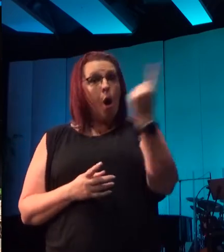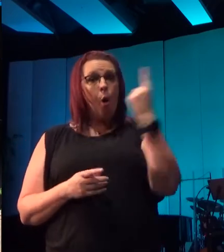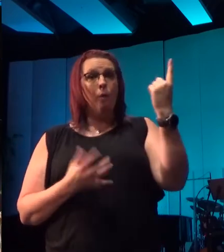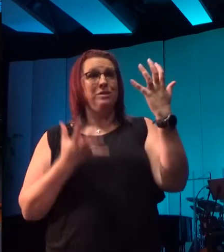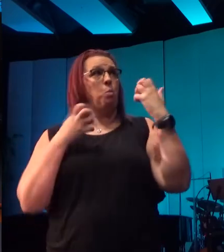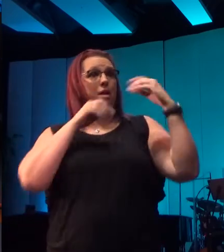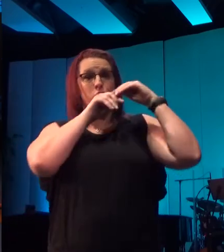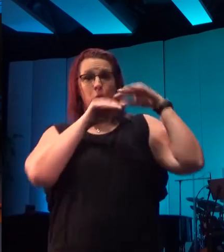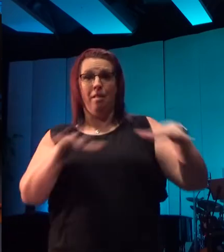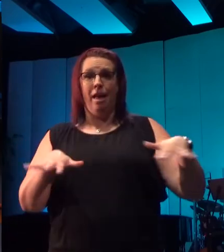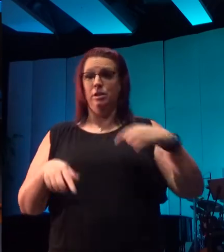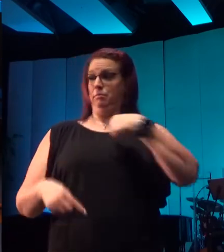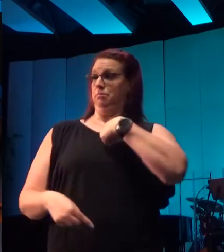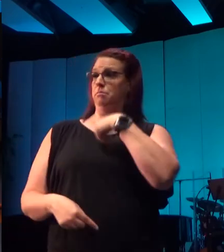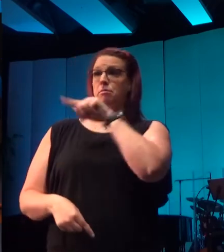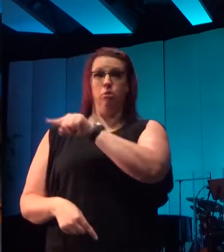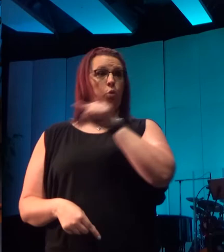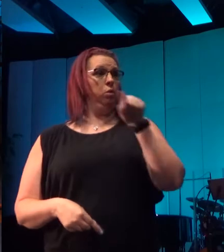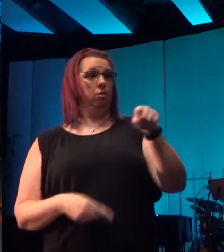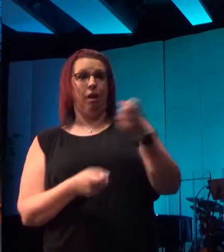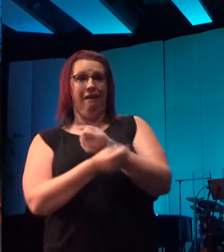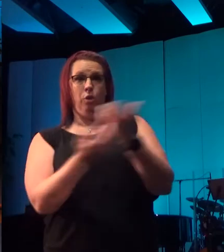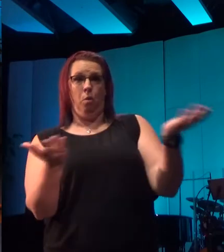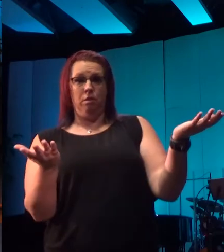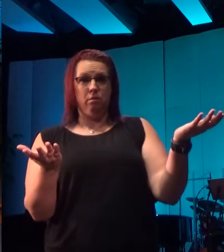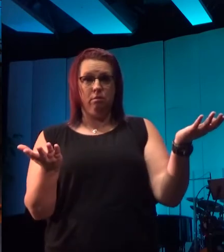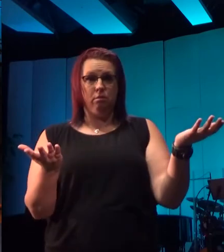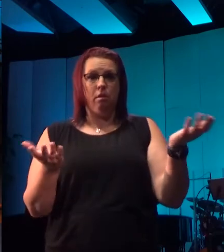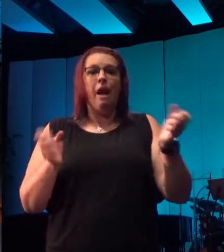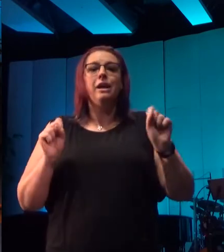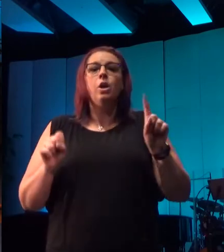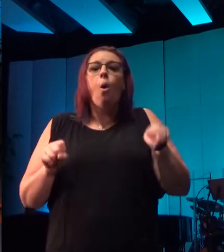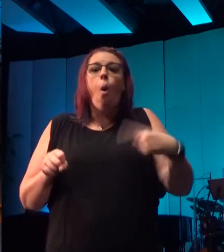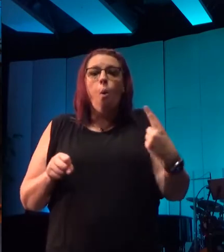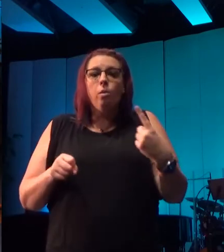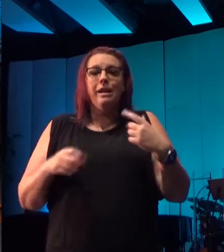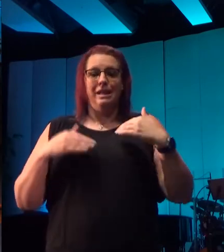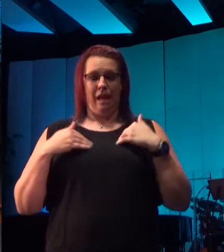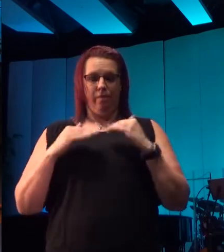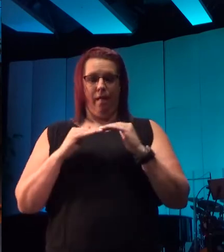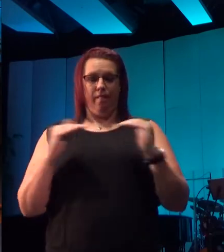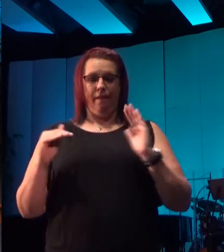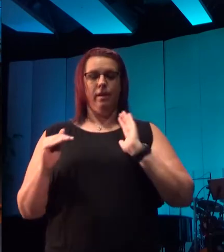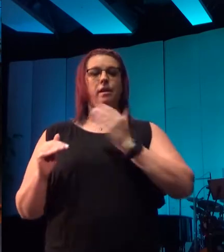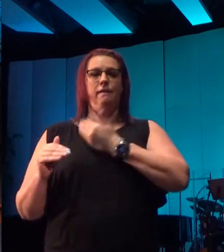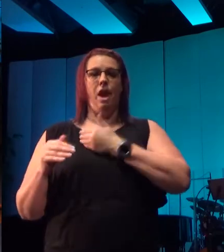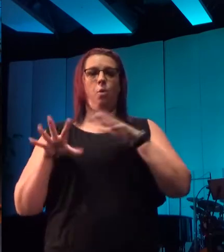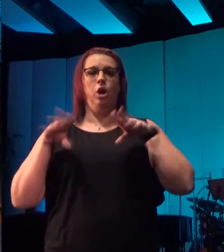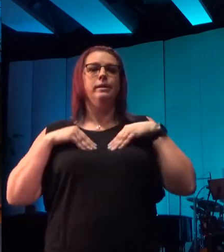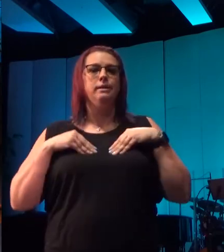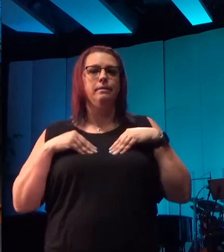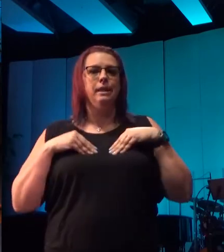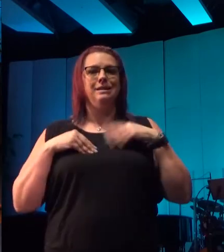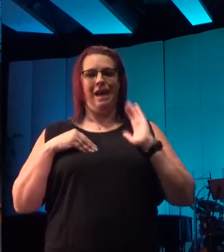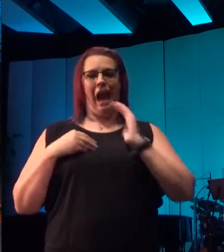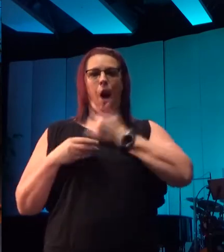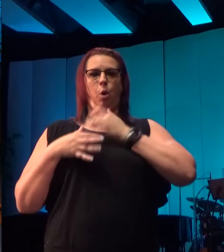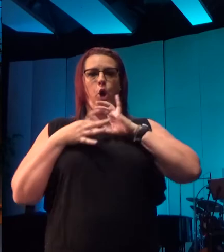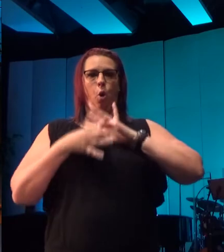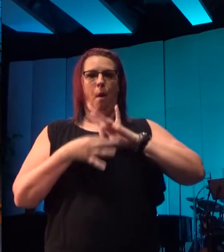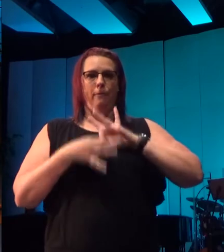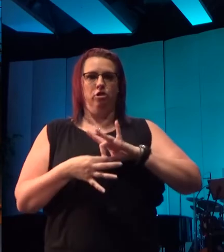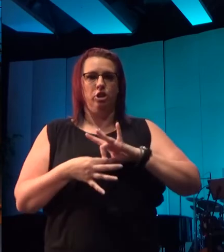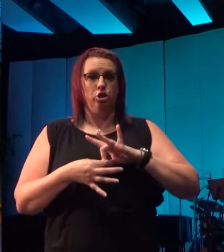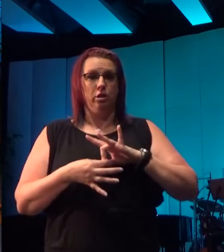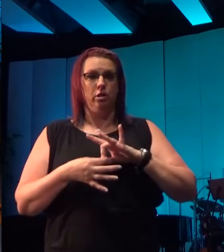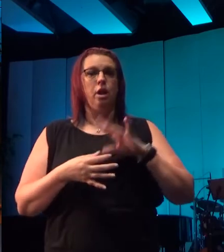and everyone, and yet can only do so at the level of our acceptance, our cooperation. And at this point, David's wide